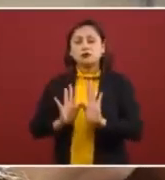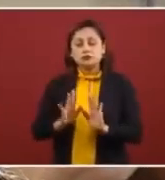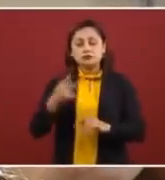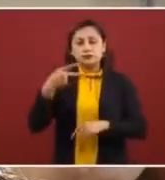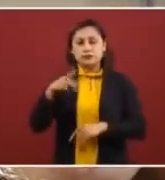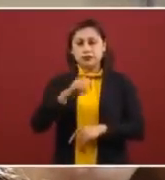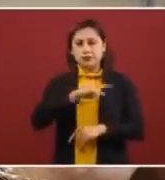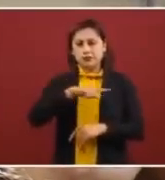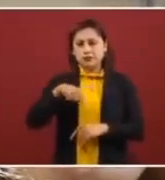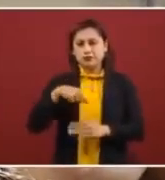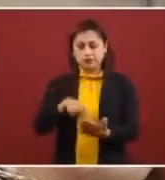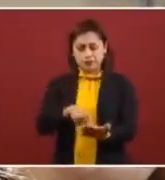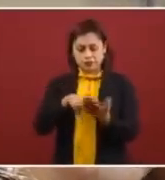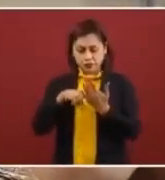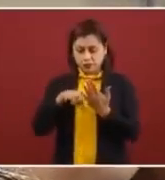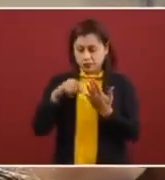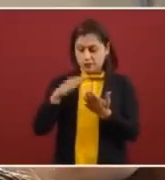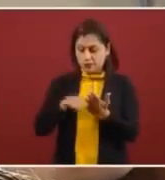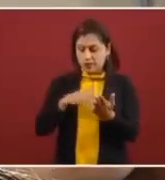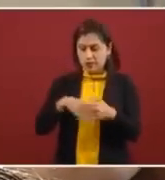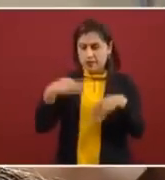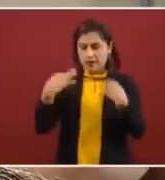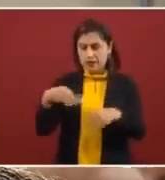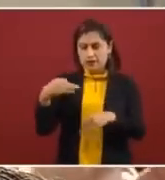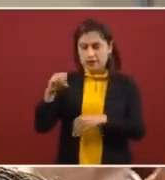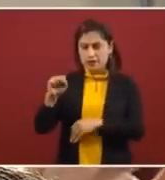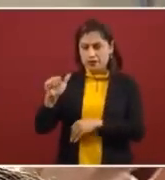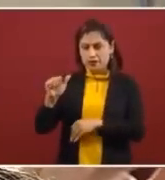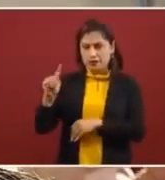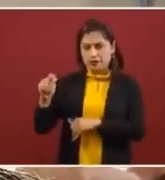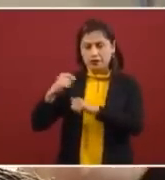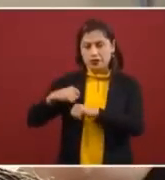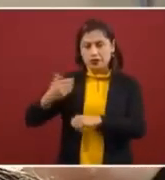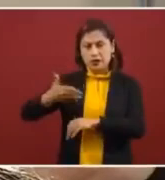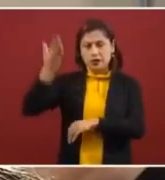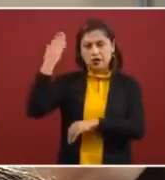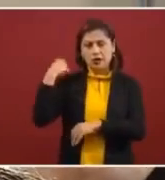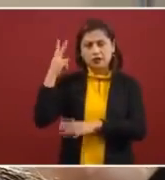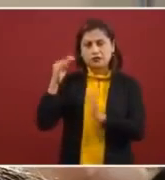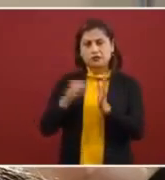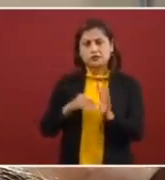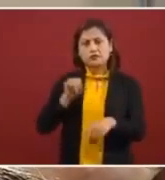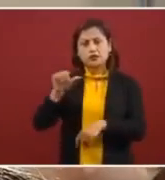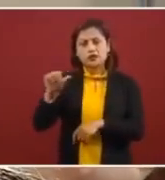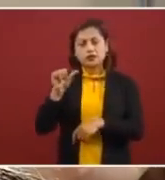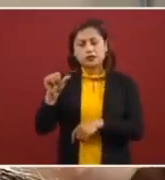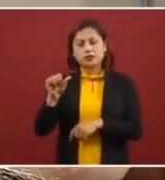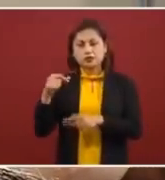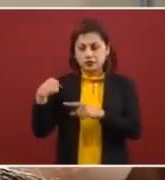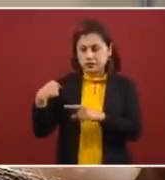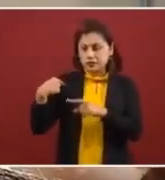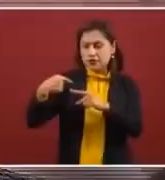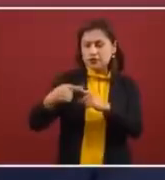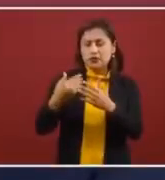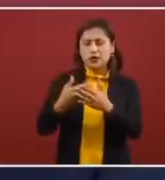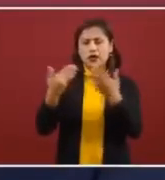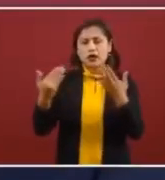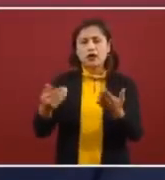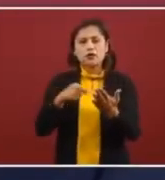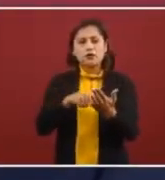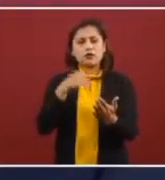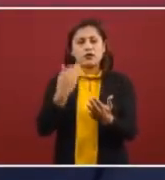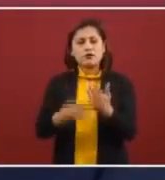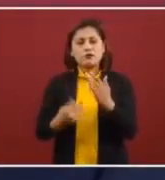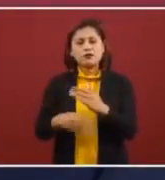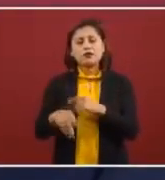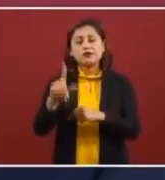300 million in debt. no se han cobrado 72 mil millones de